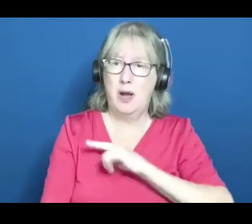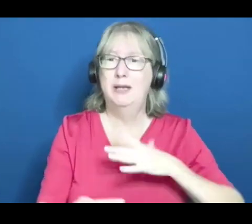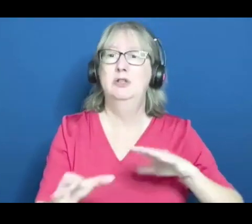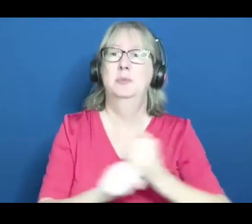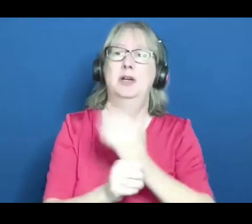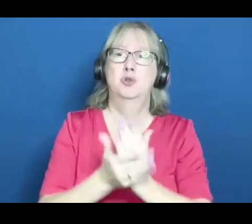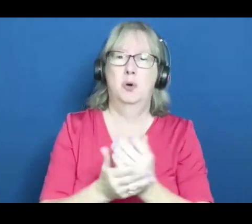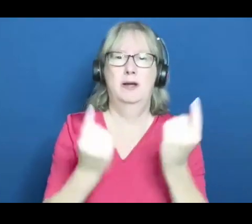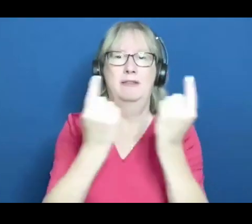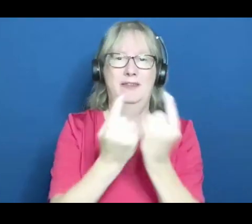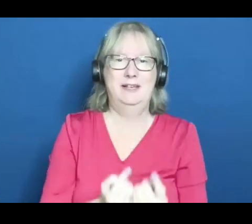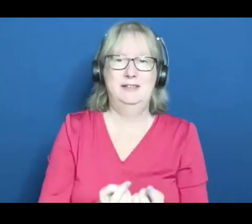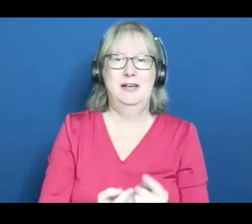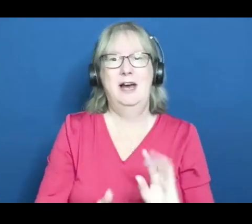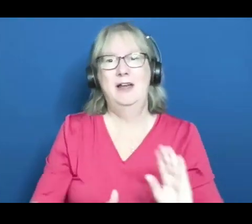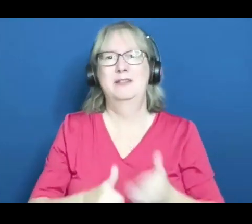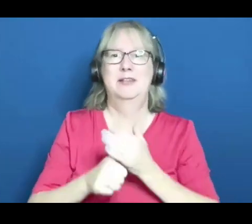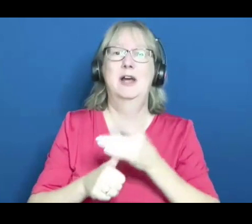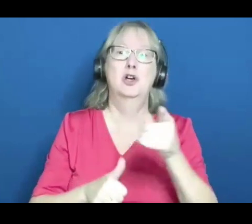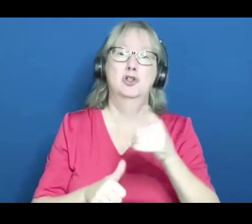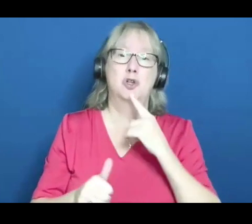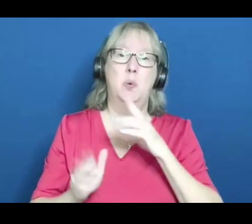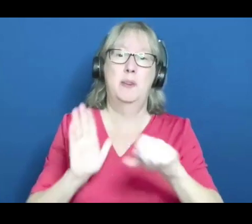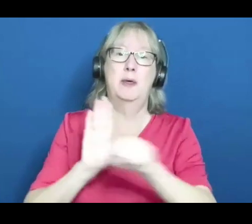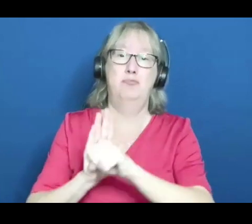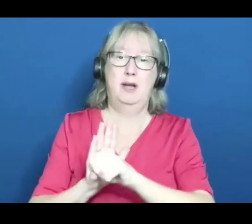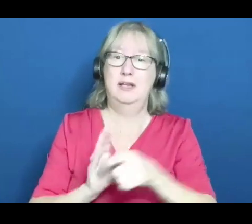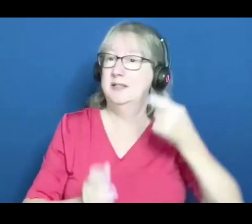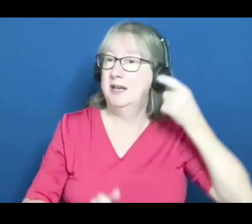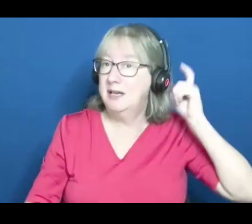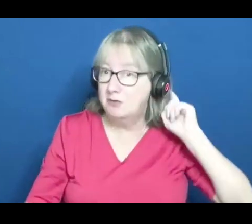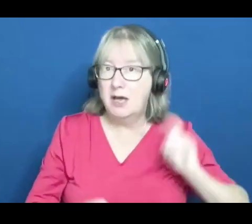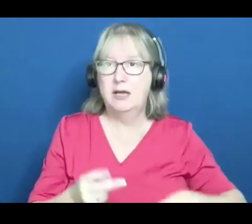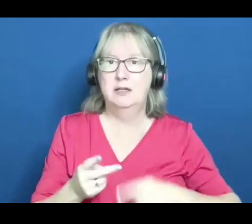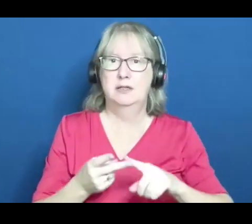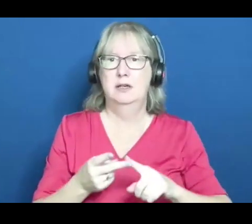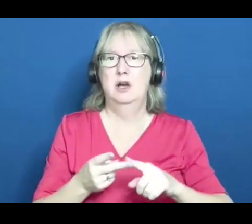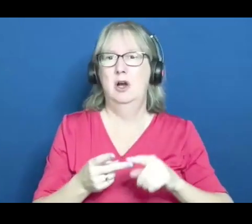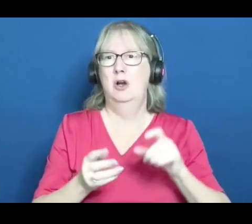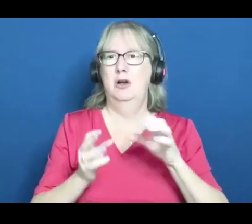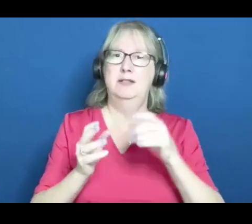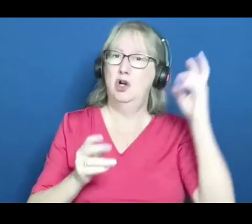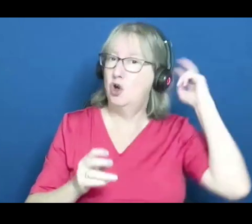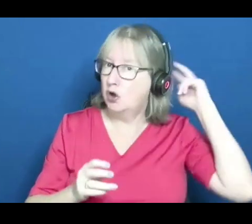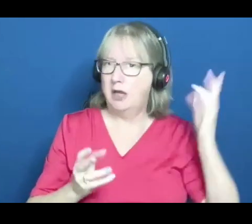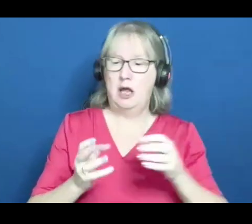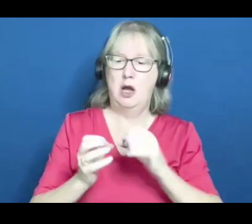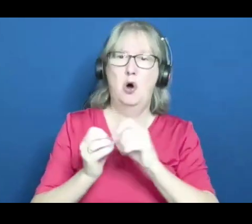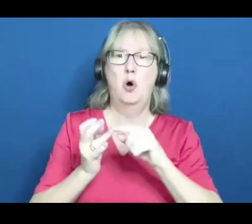So things like the brand and model of hearing instrument, whether it's hearing aids, bone anchored hearing aids, cochlear implants, whatever,